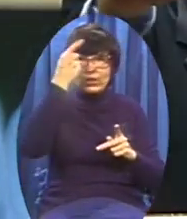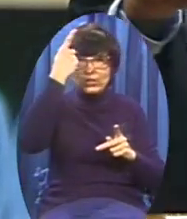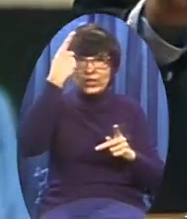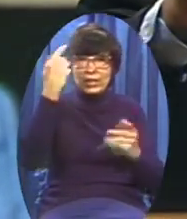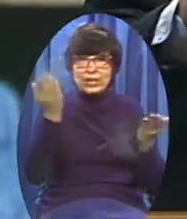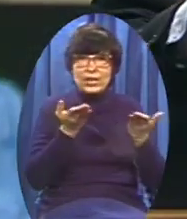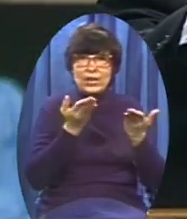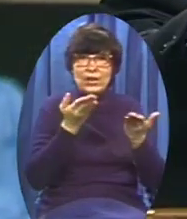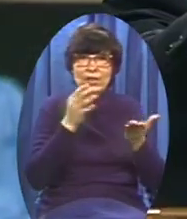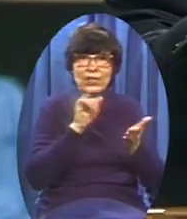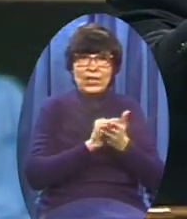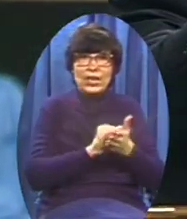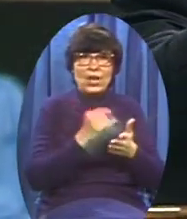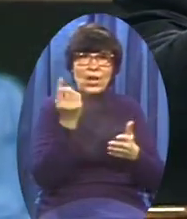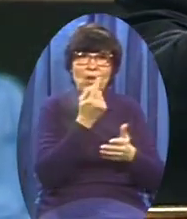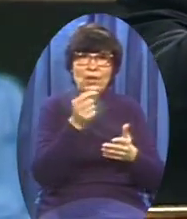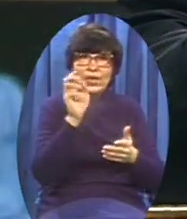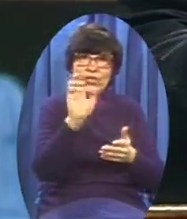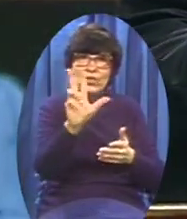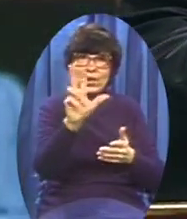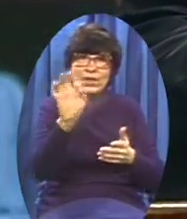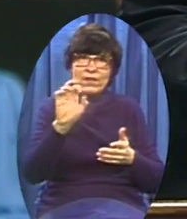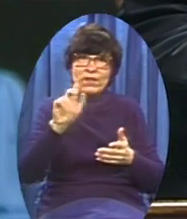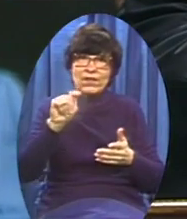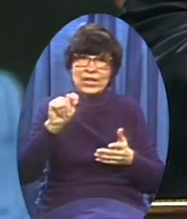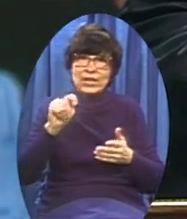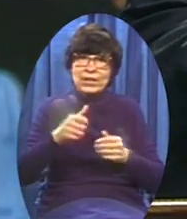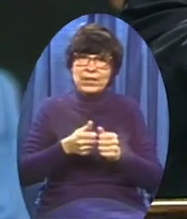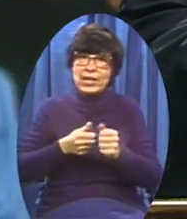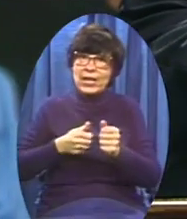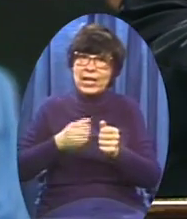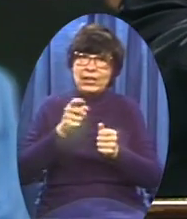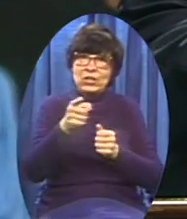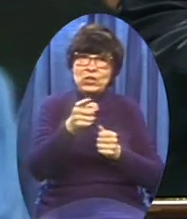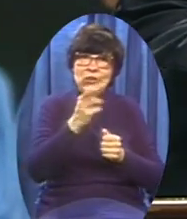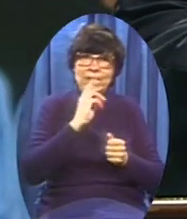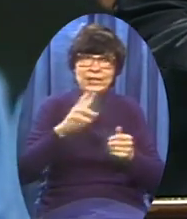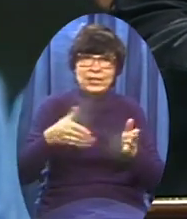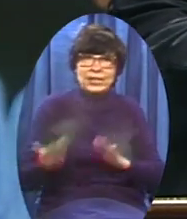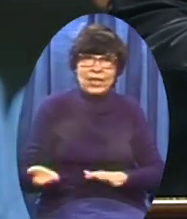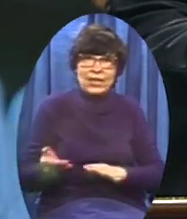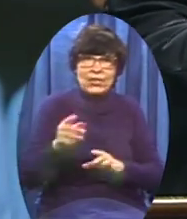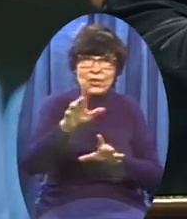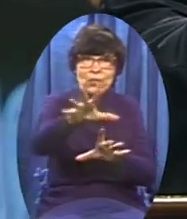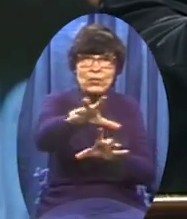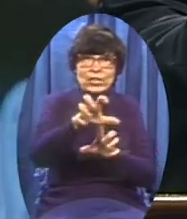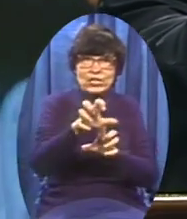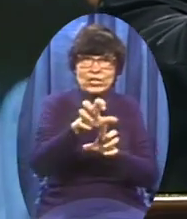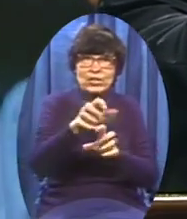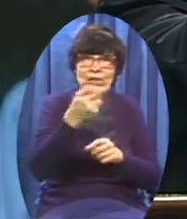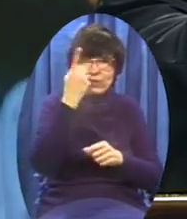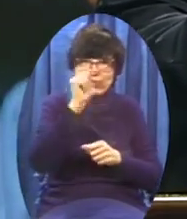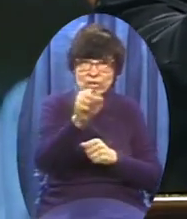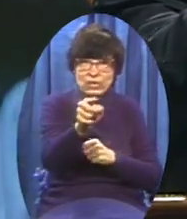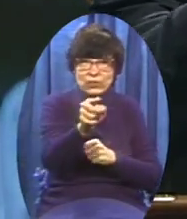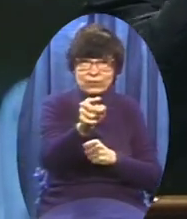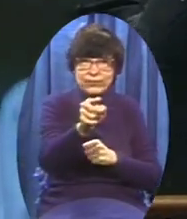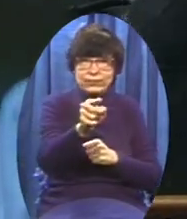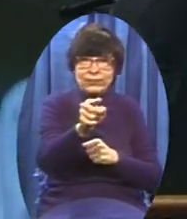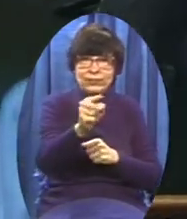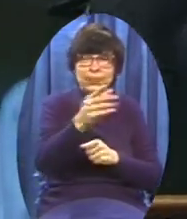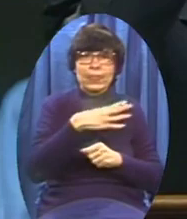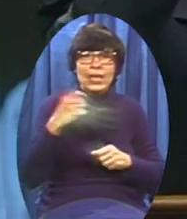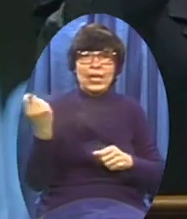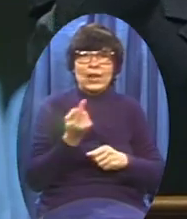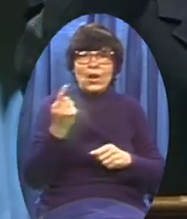with his old iron claw-like hand reaching out to lay hold upon each one of us. And only the